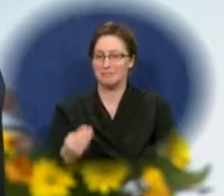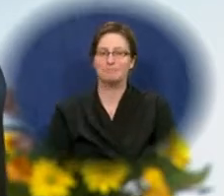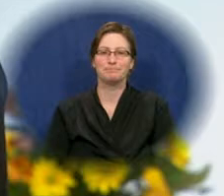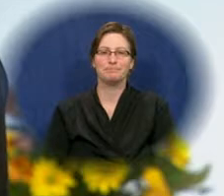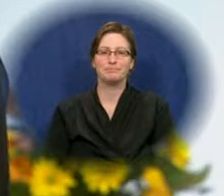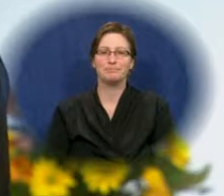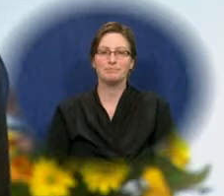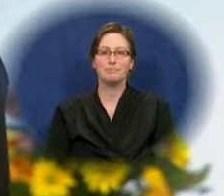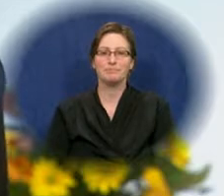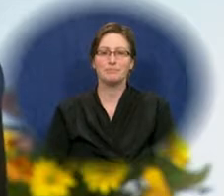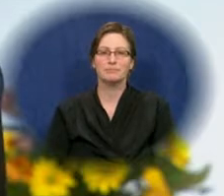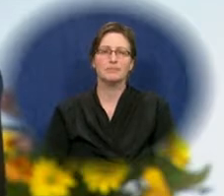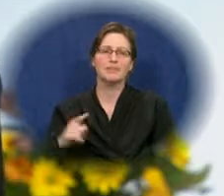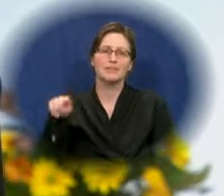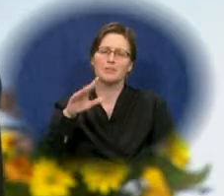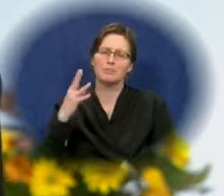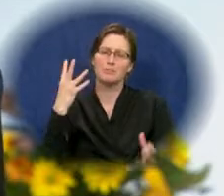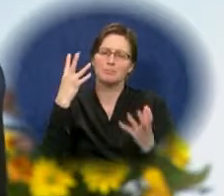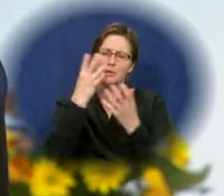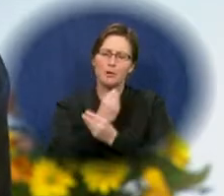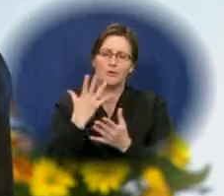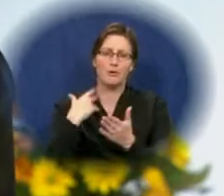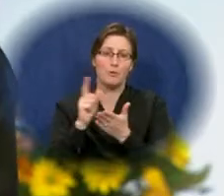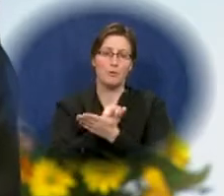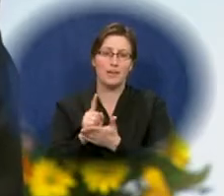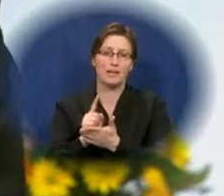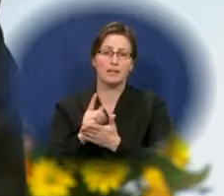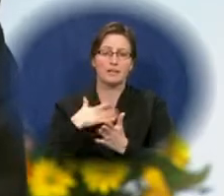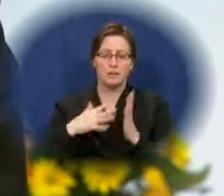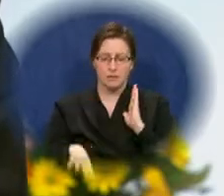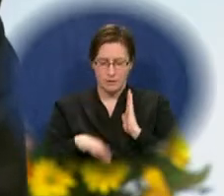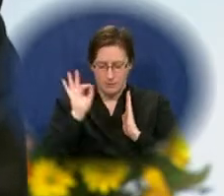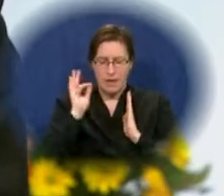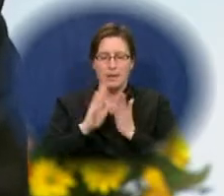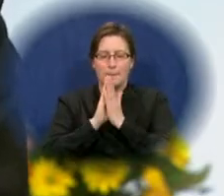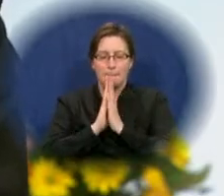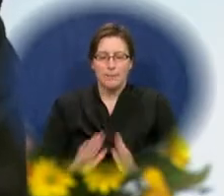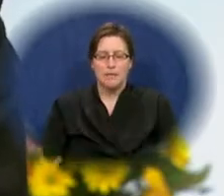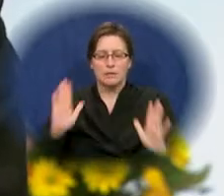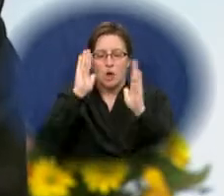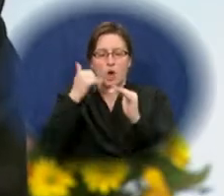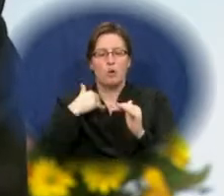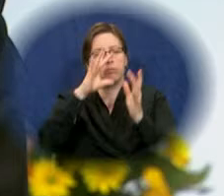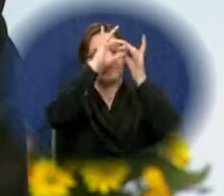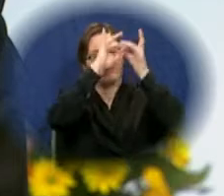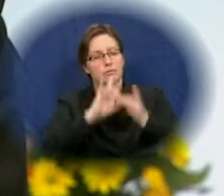May you have a beautiful week and find peace and hope in the Lord.